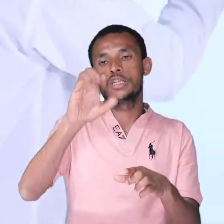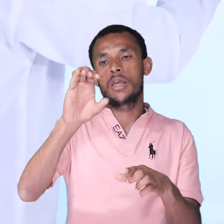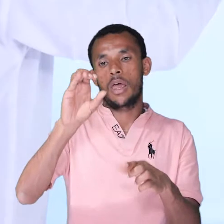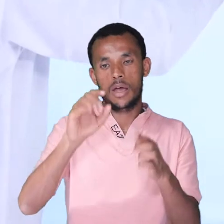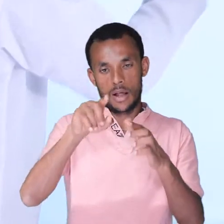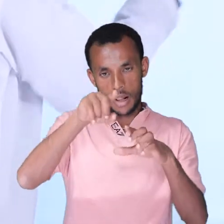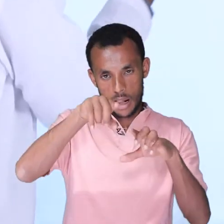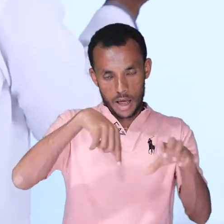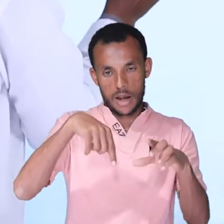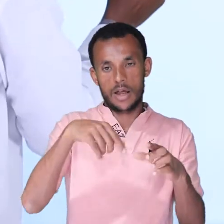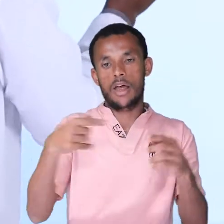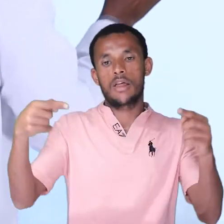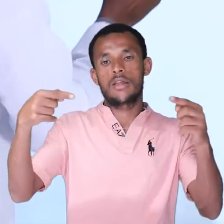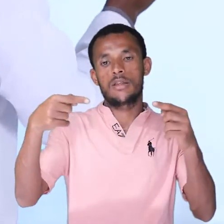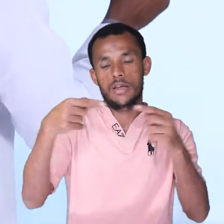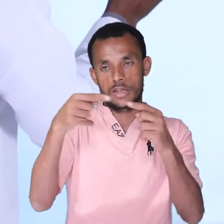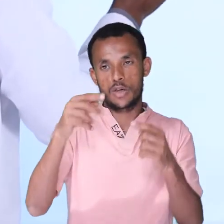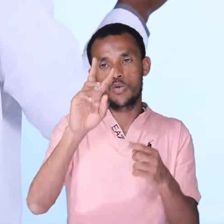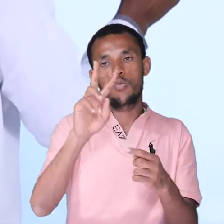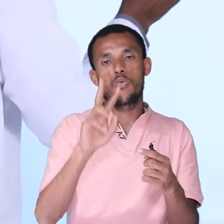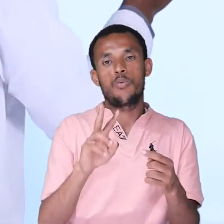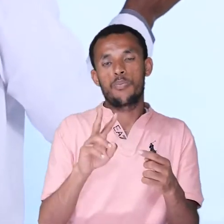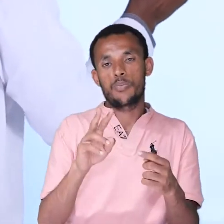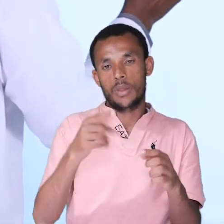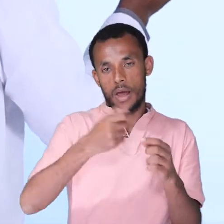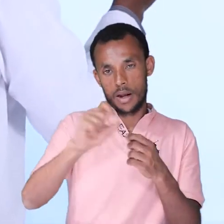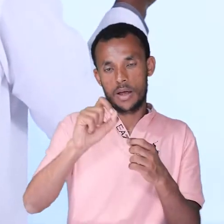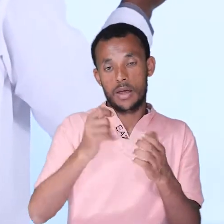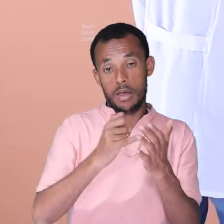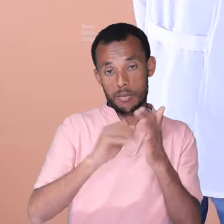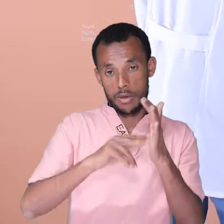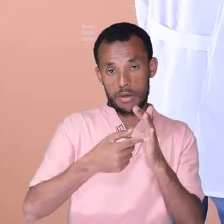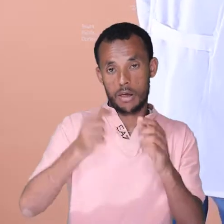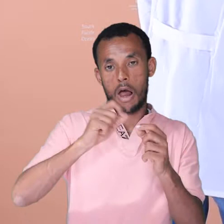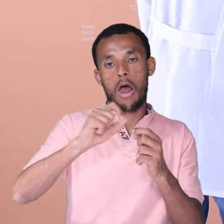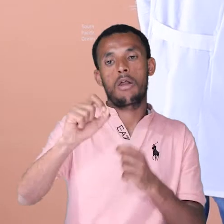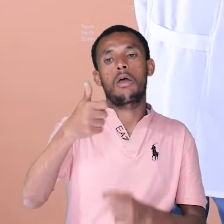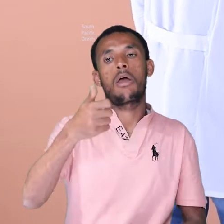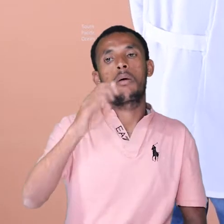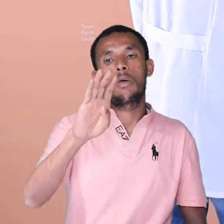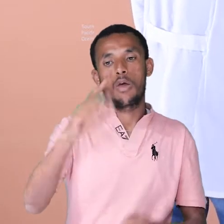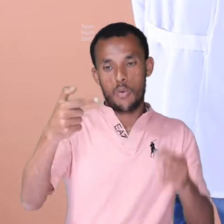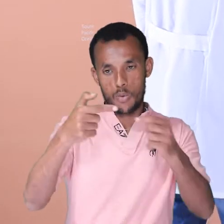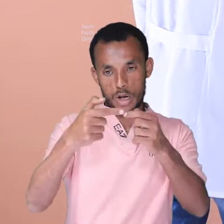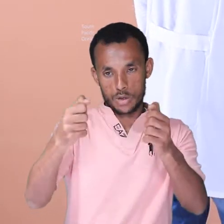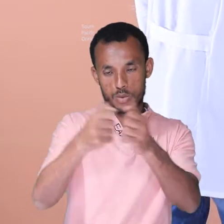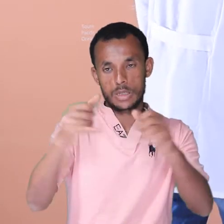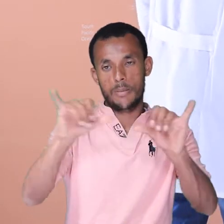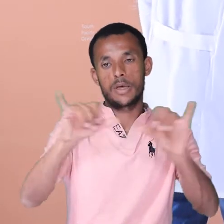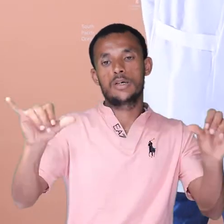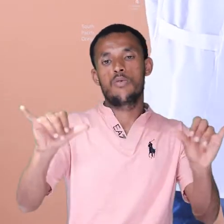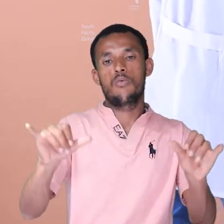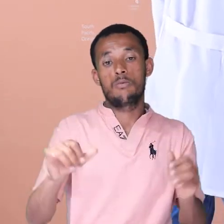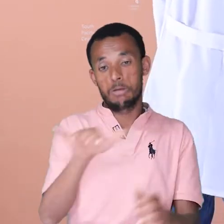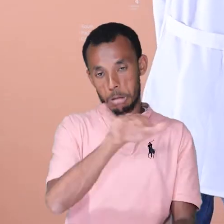line intercepts two arcs, that mean arc AB is congruent with measure of this arc